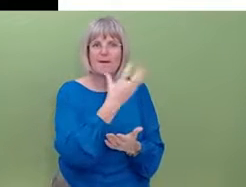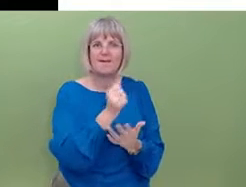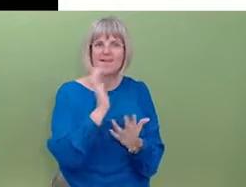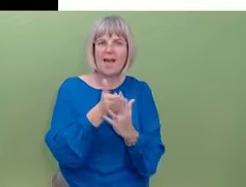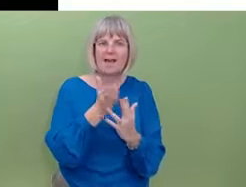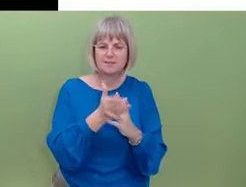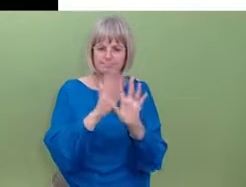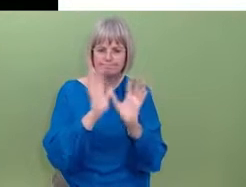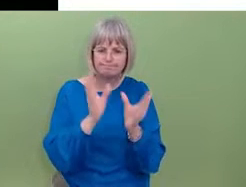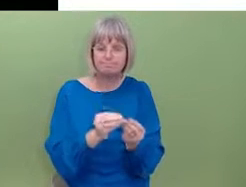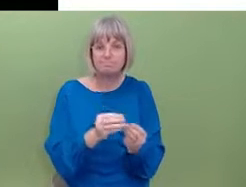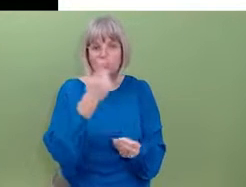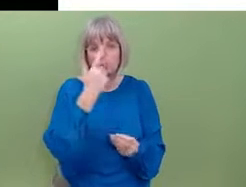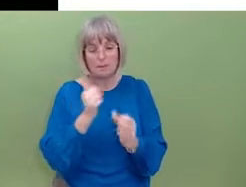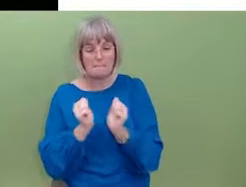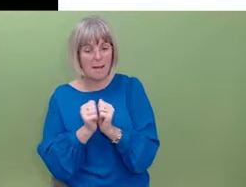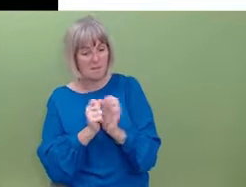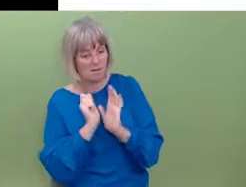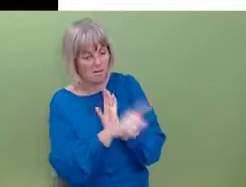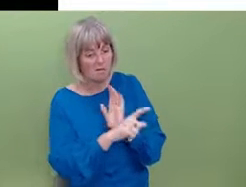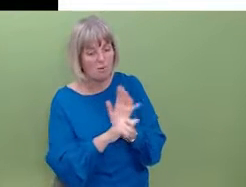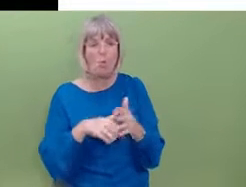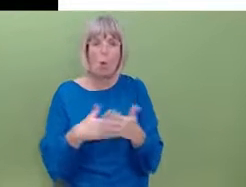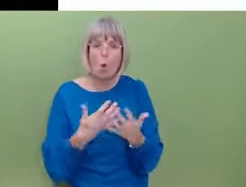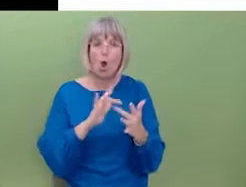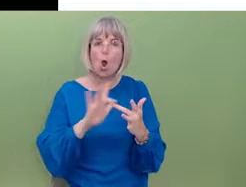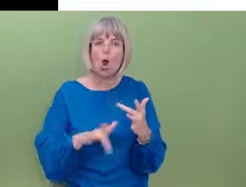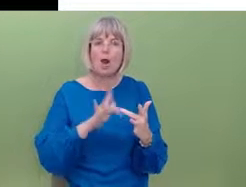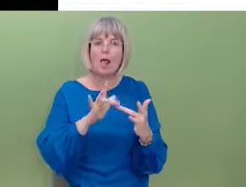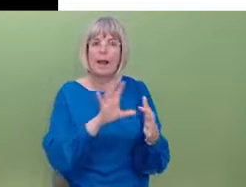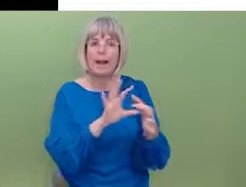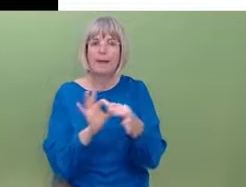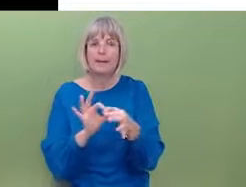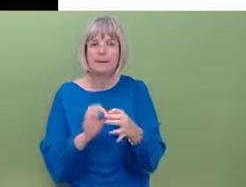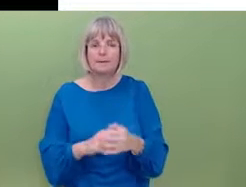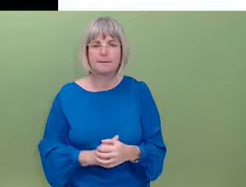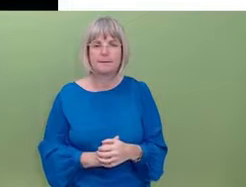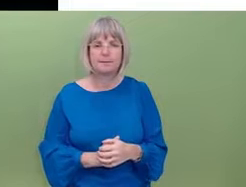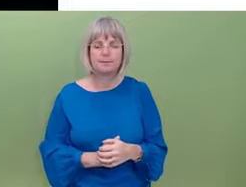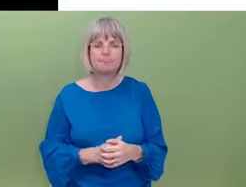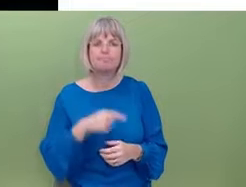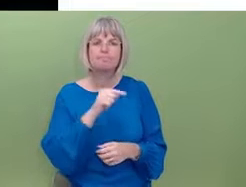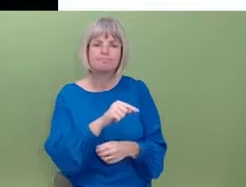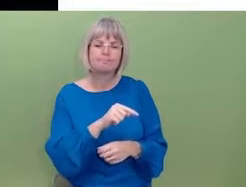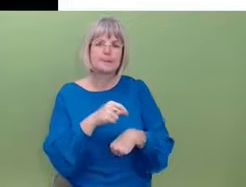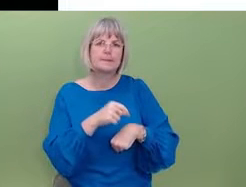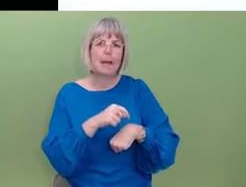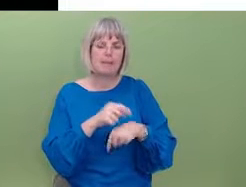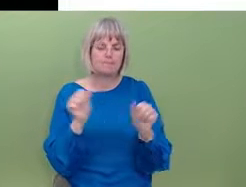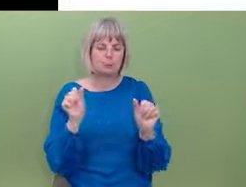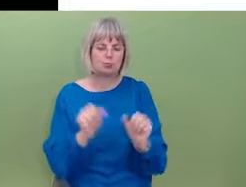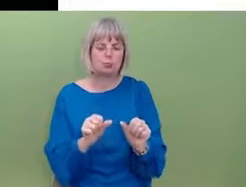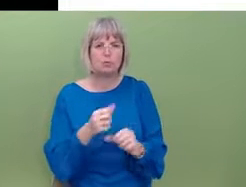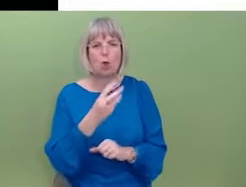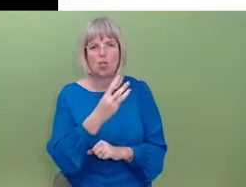paper copy or via online. The shorter sessions of 30 to 45 minutes fit into a